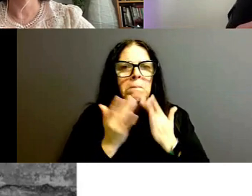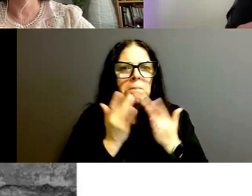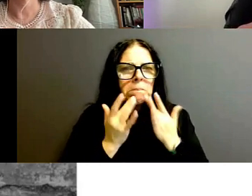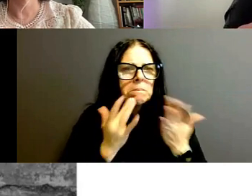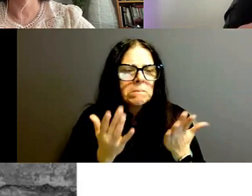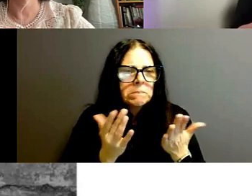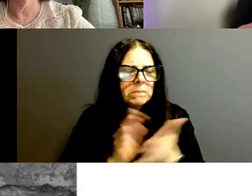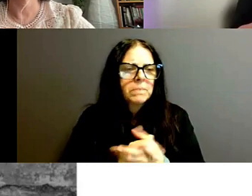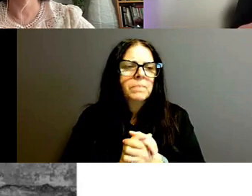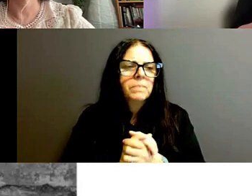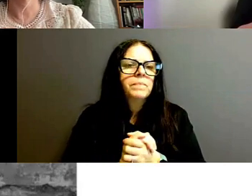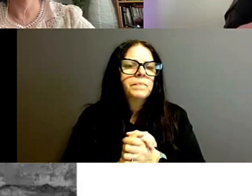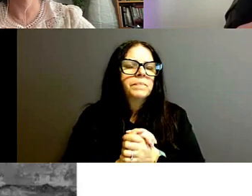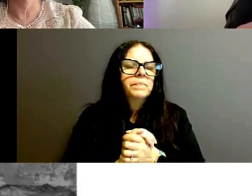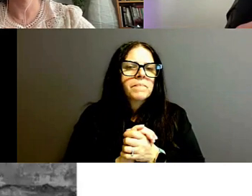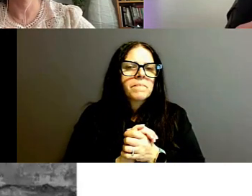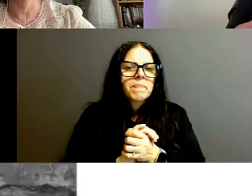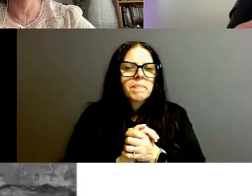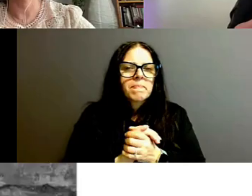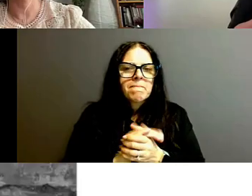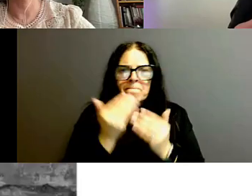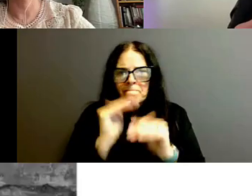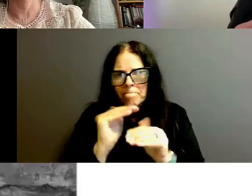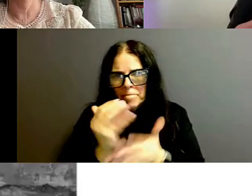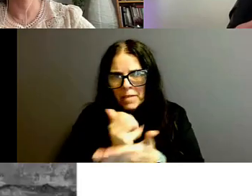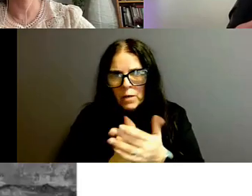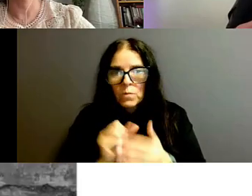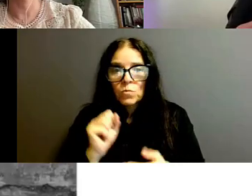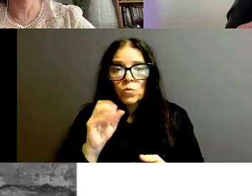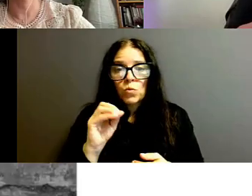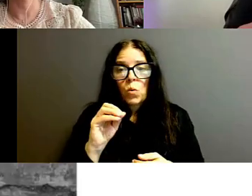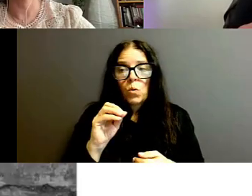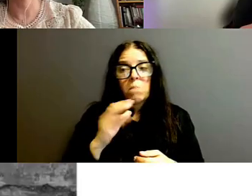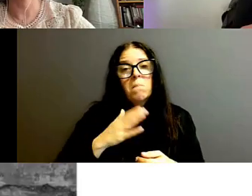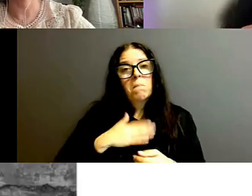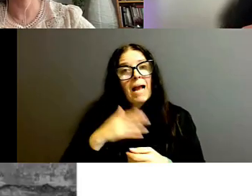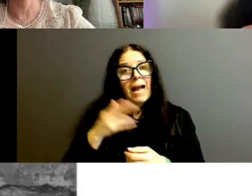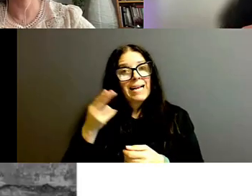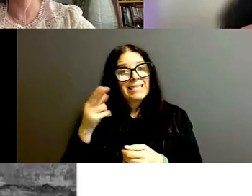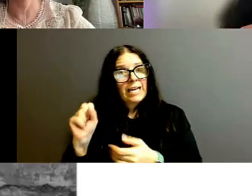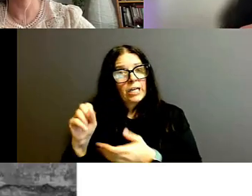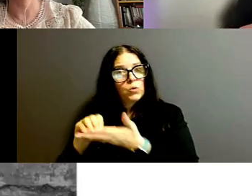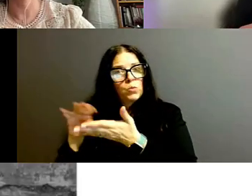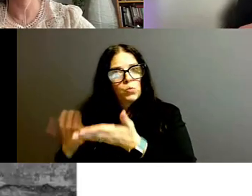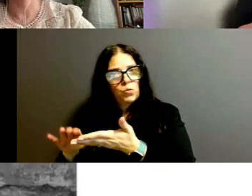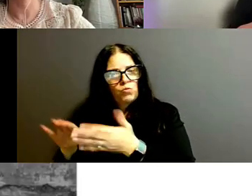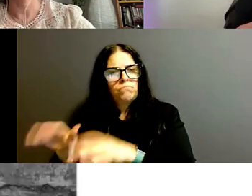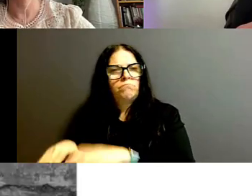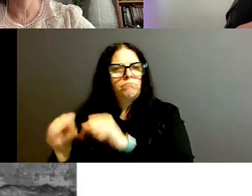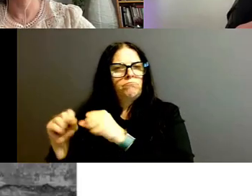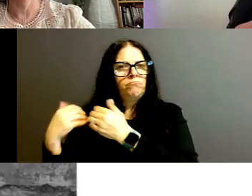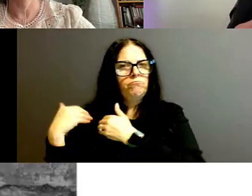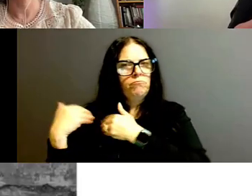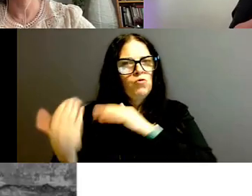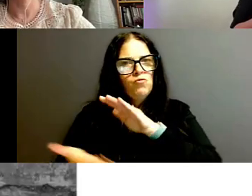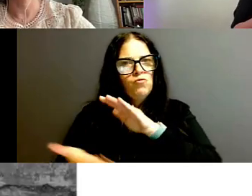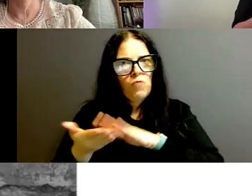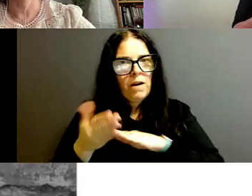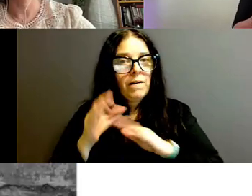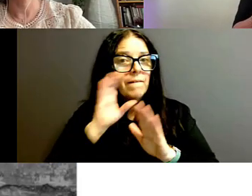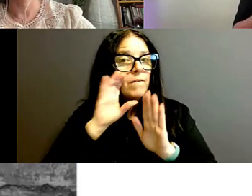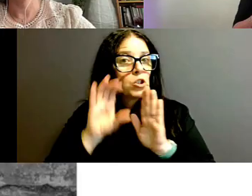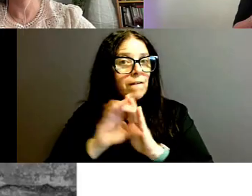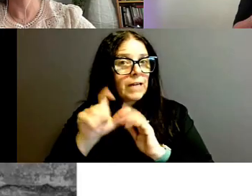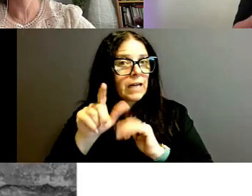So having my secondary students run a photography club, they offer free